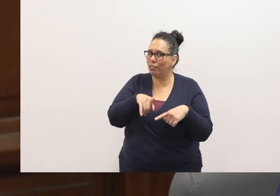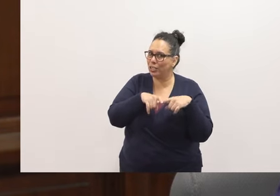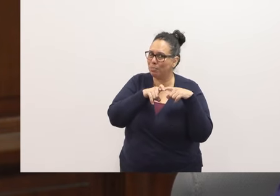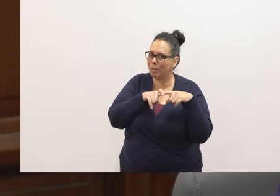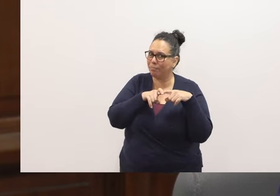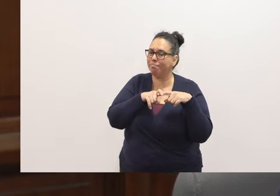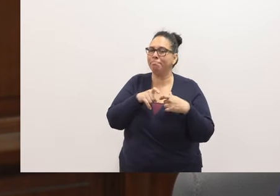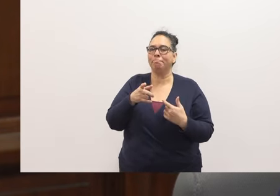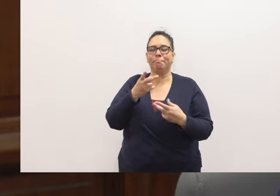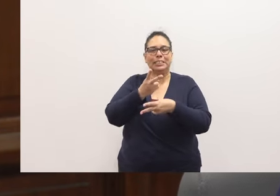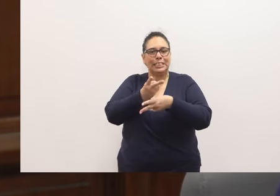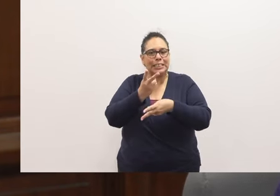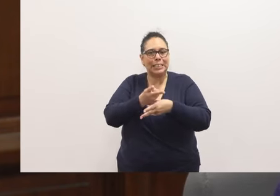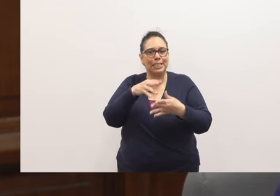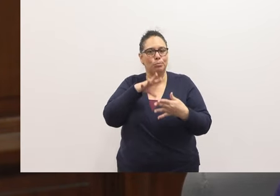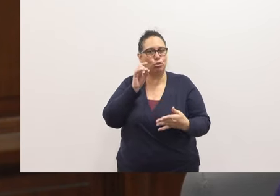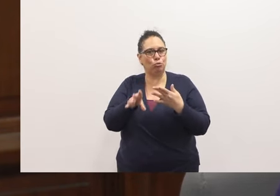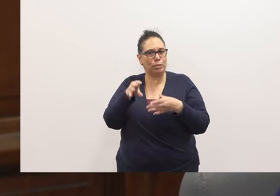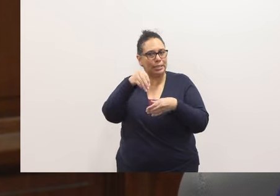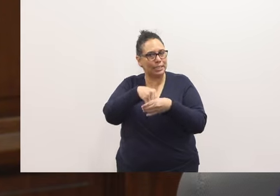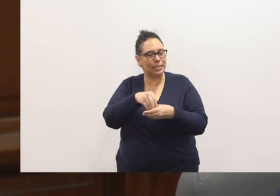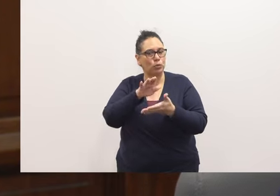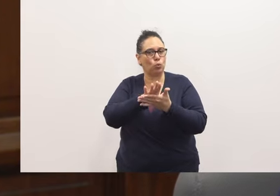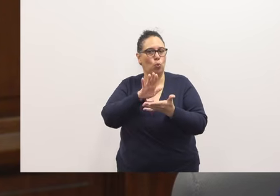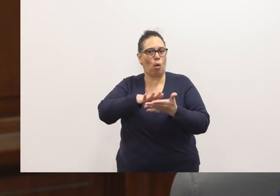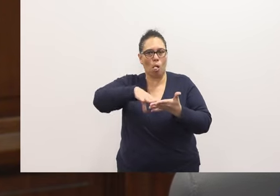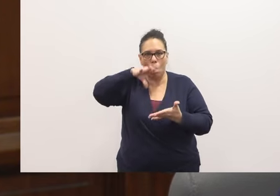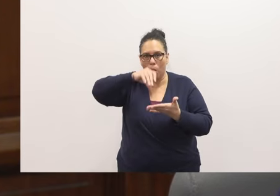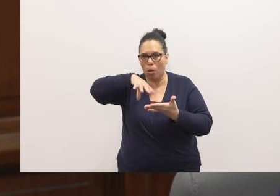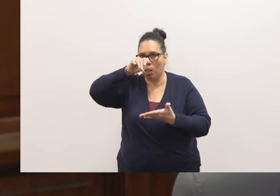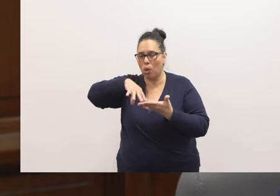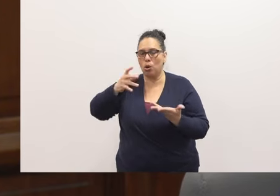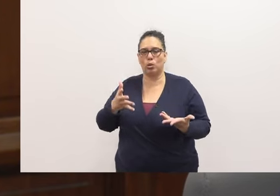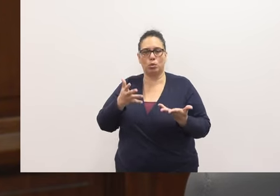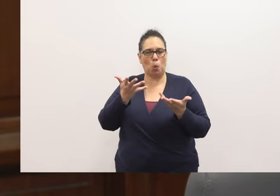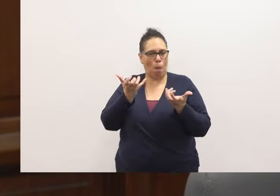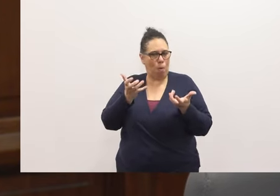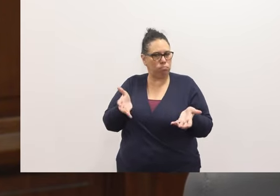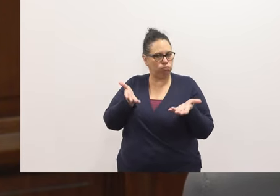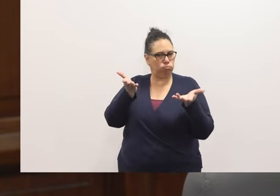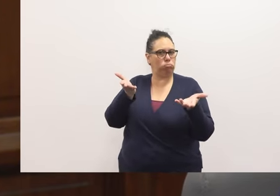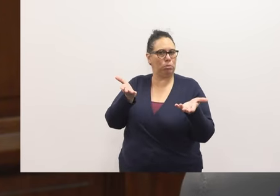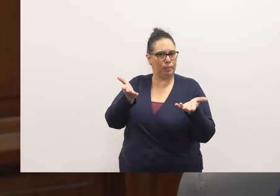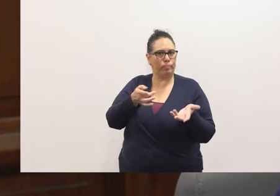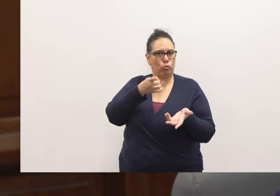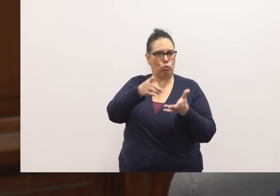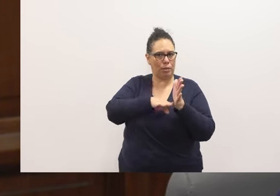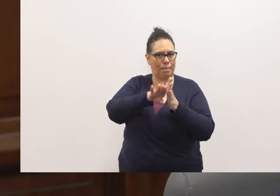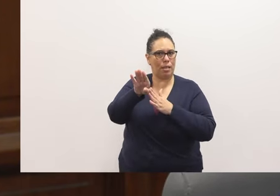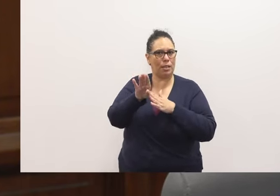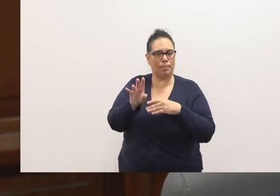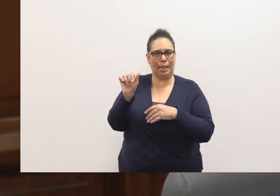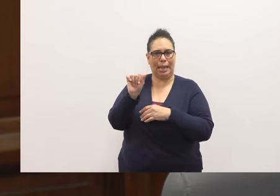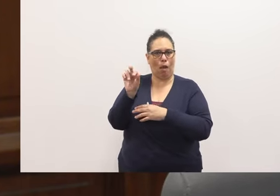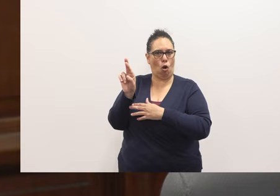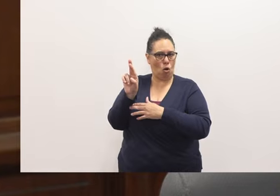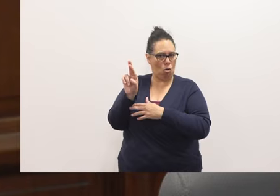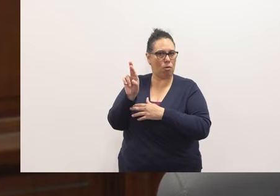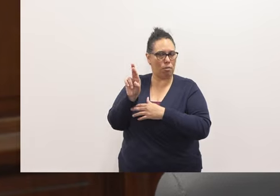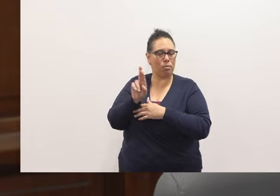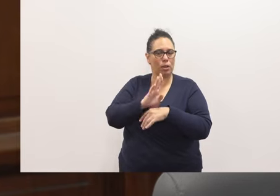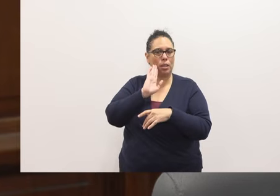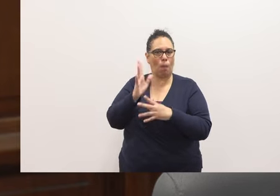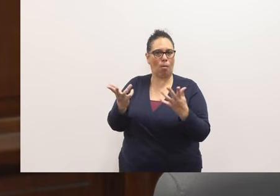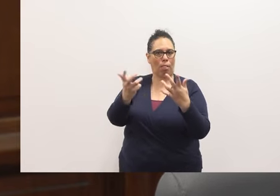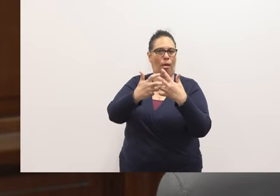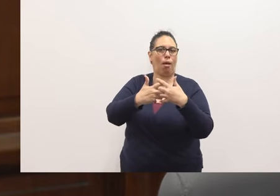any students, right? To keep students in school learning. So I just wanted to lift that up as you develop the ARs that will